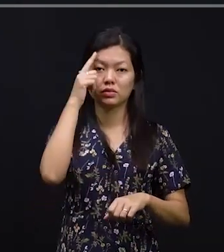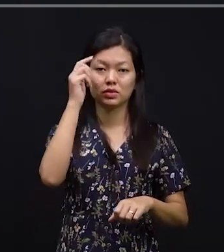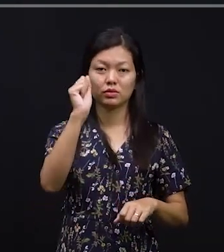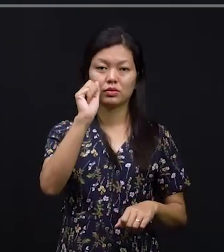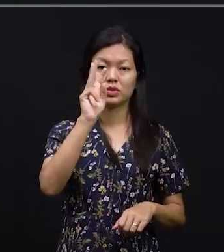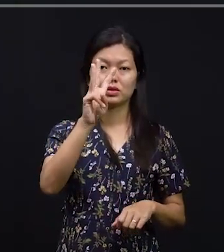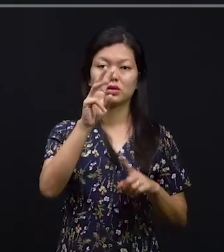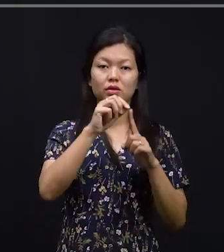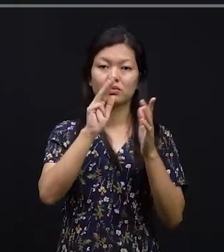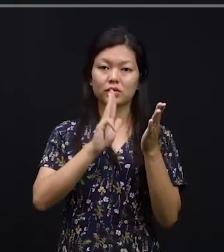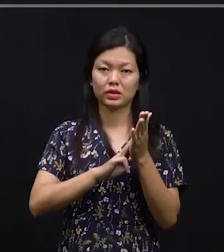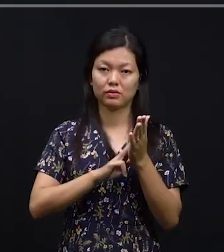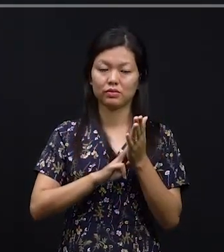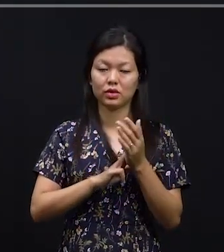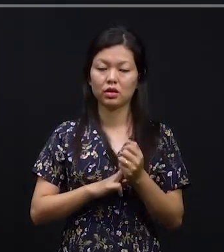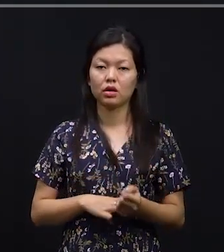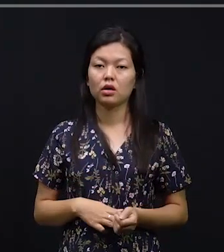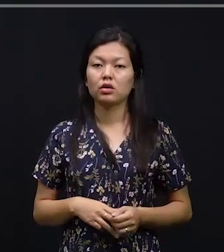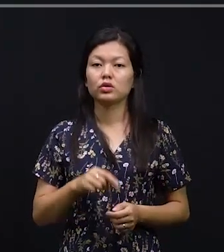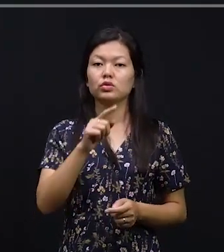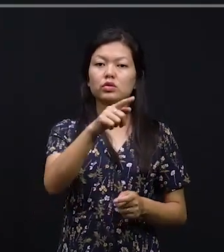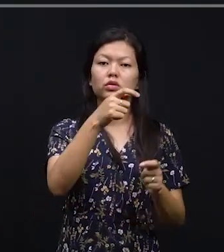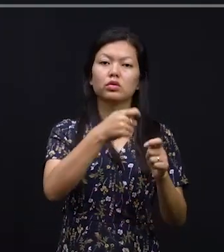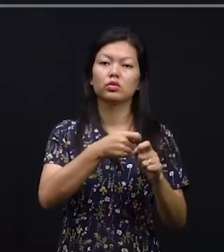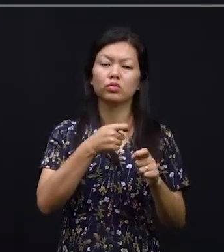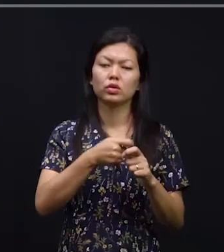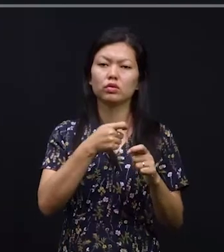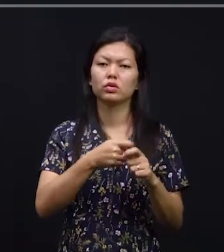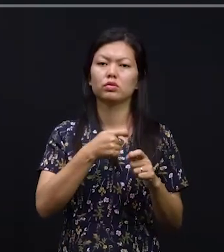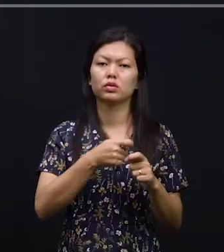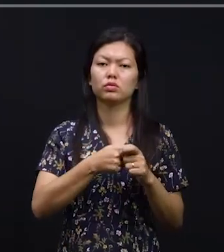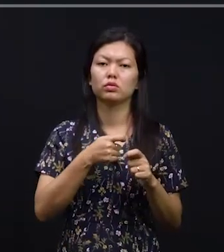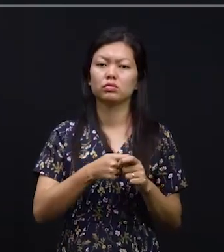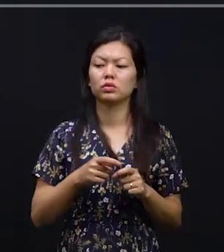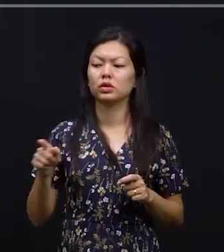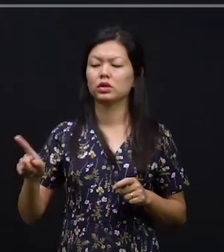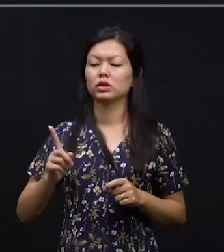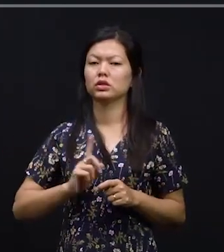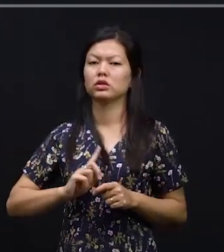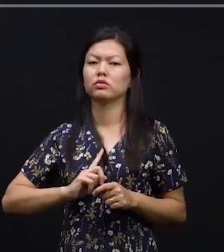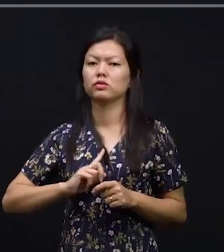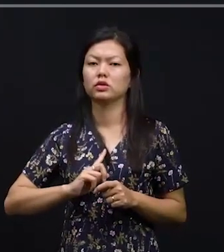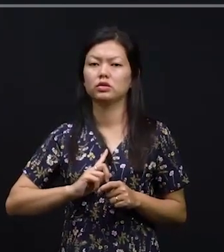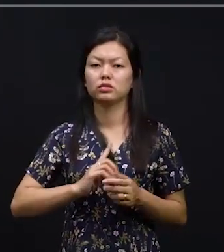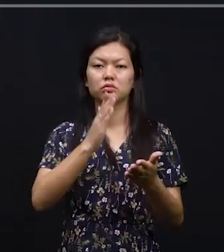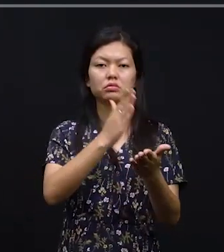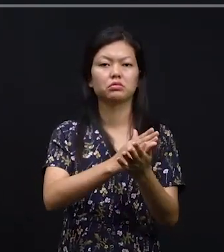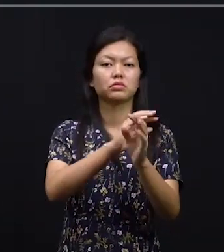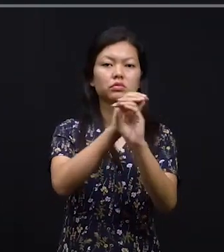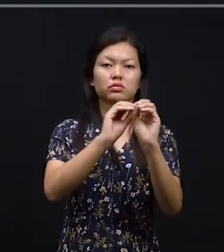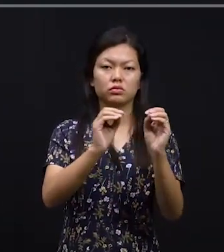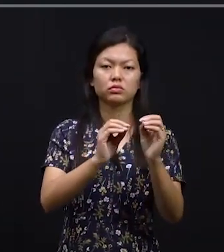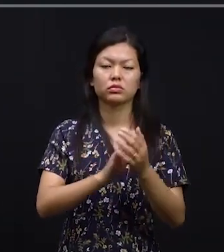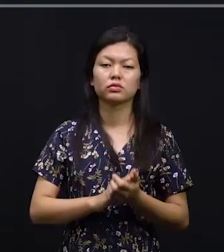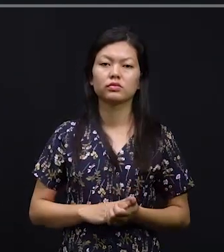to warm the clerk here. Because if Mr. Scrooge have been a thoughtful and understanding man, or just a normal man, let's take